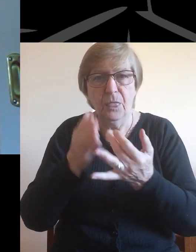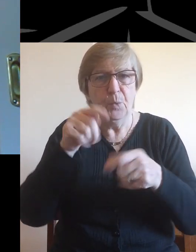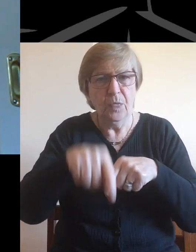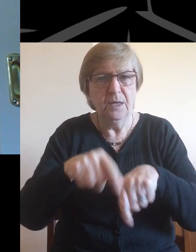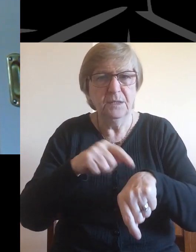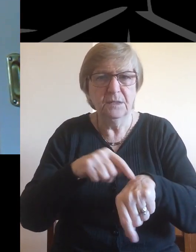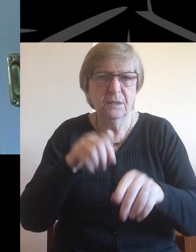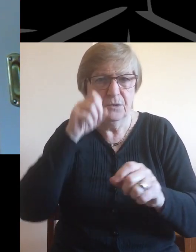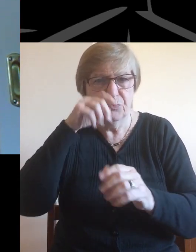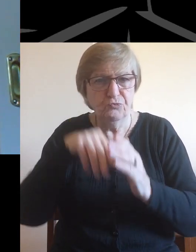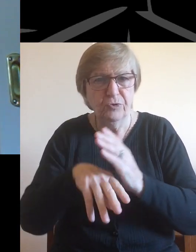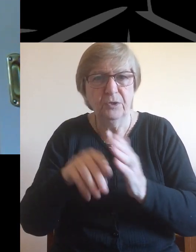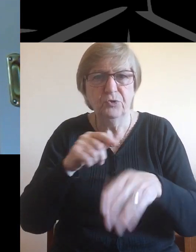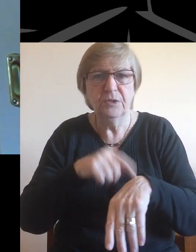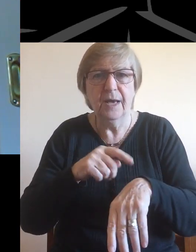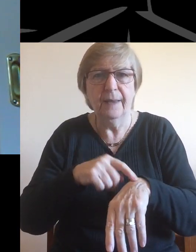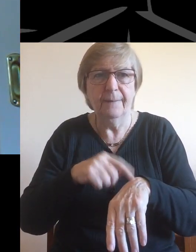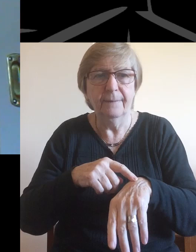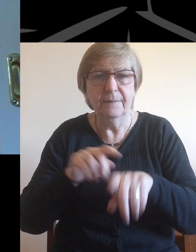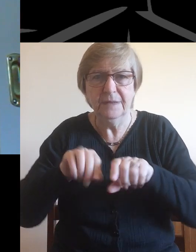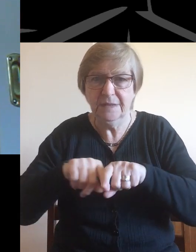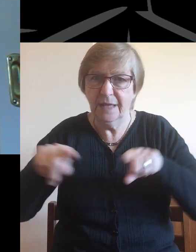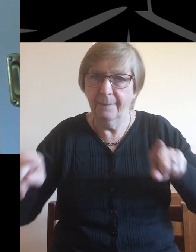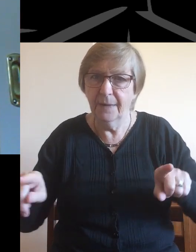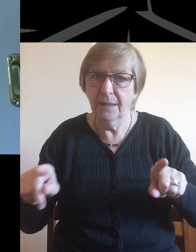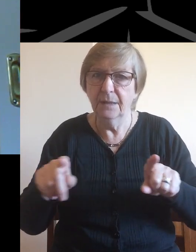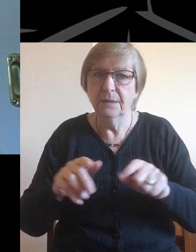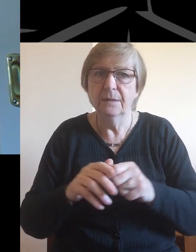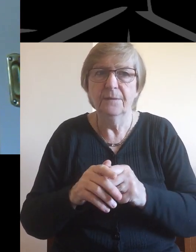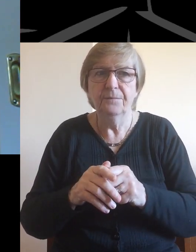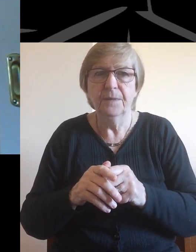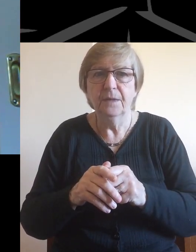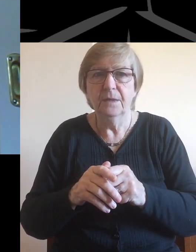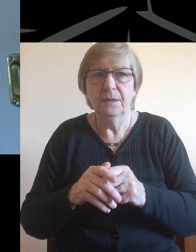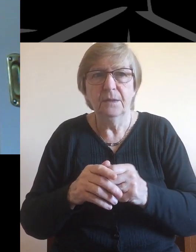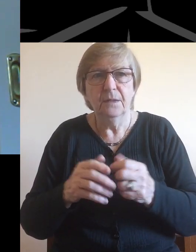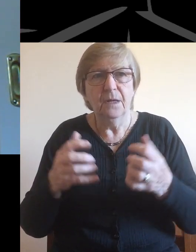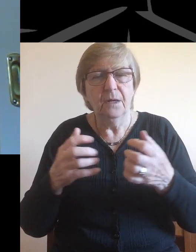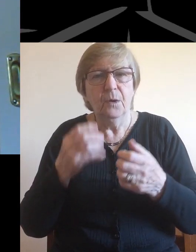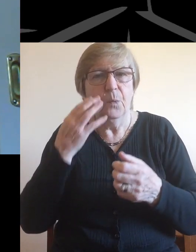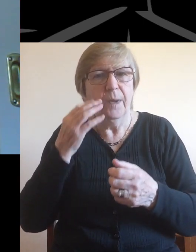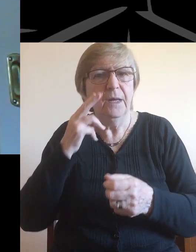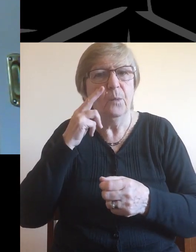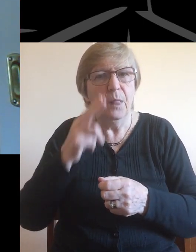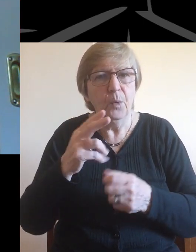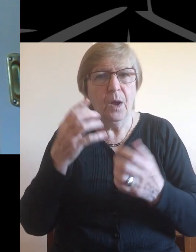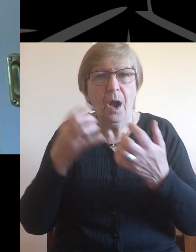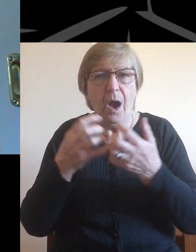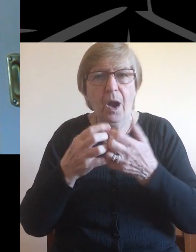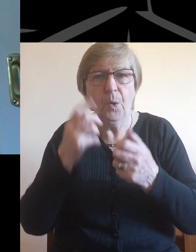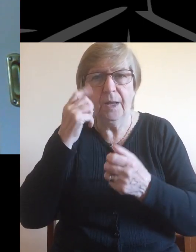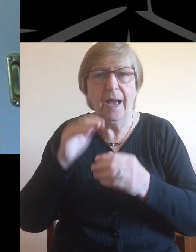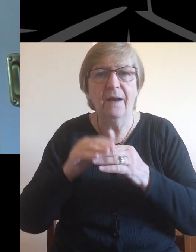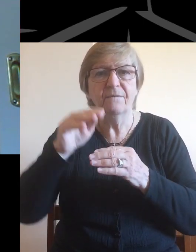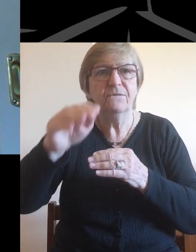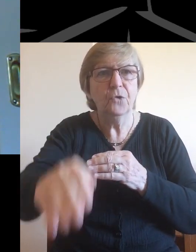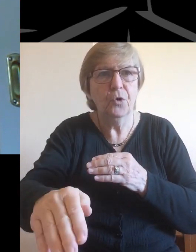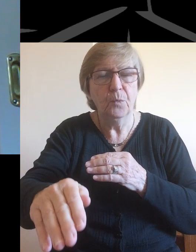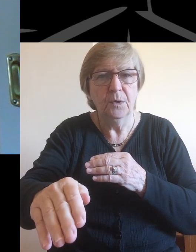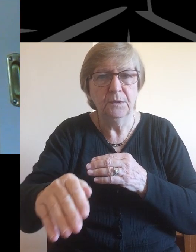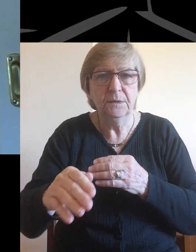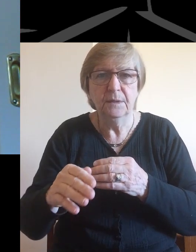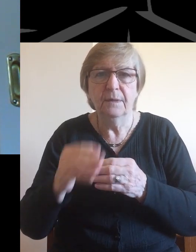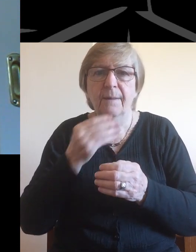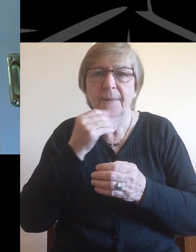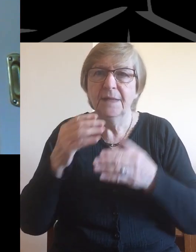of physical separation. As we begin to look at how we can best move forward while still